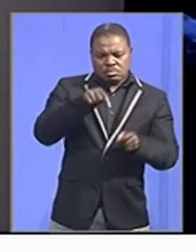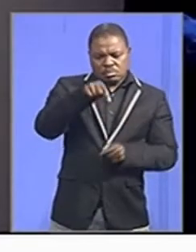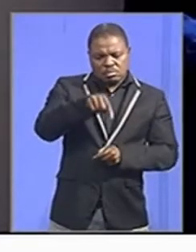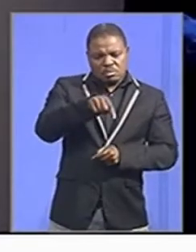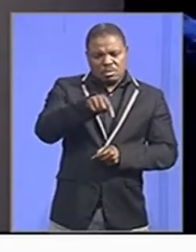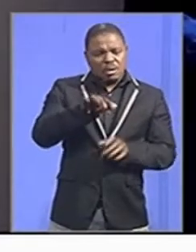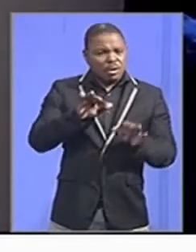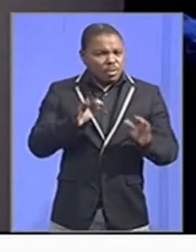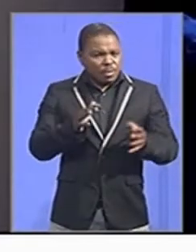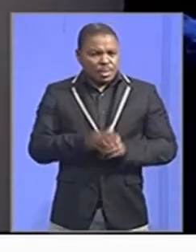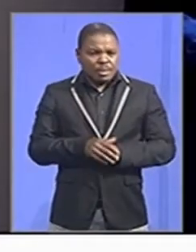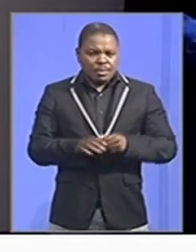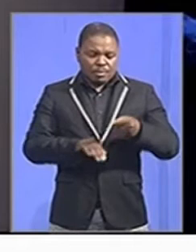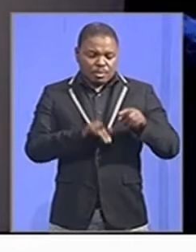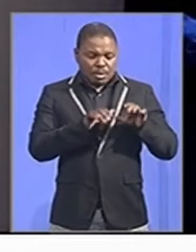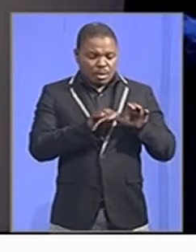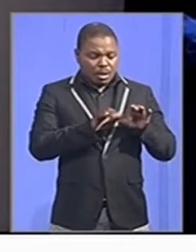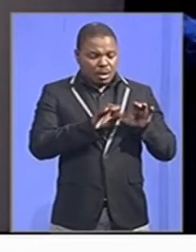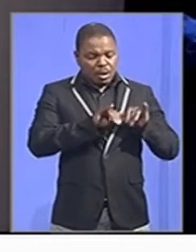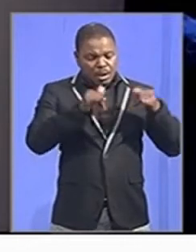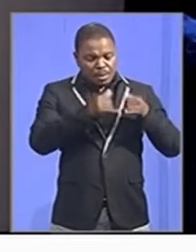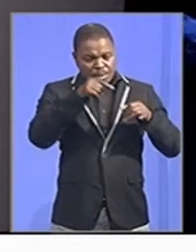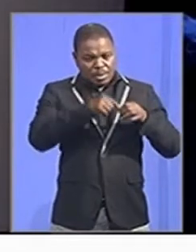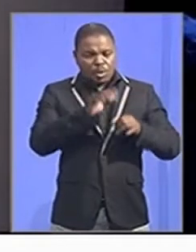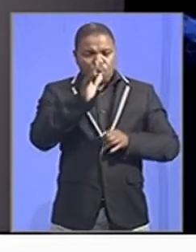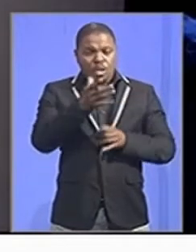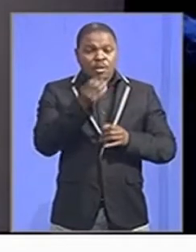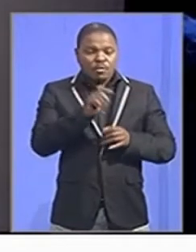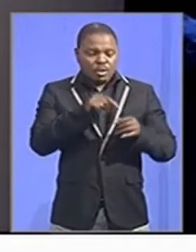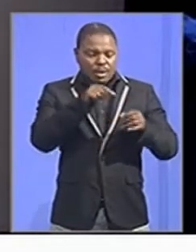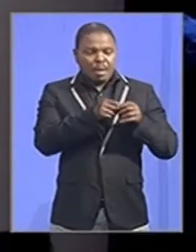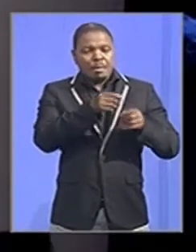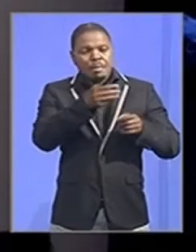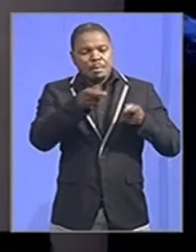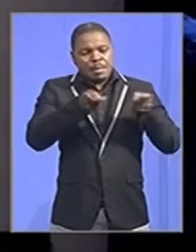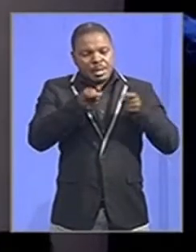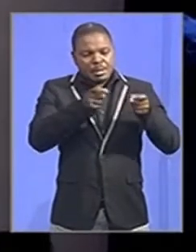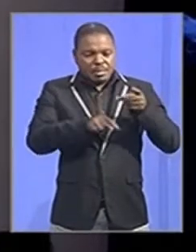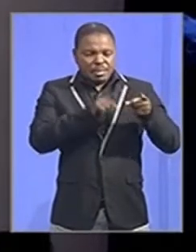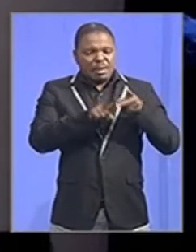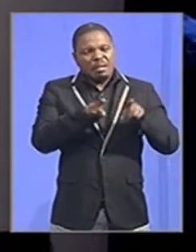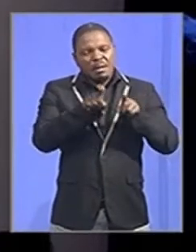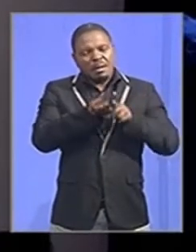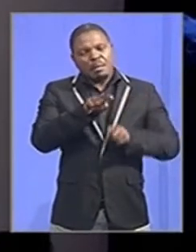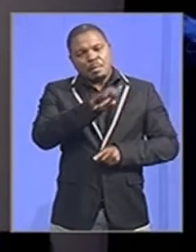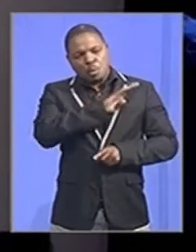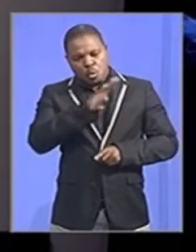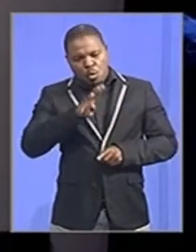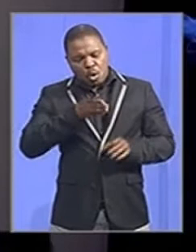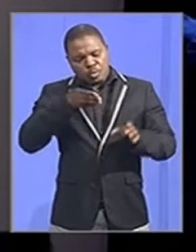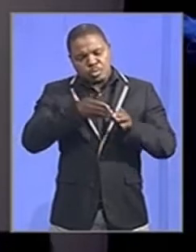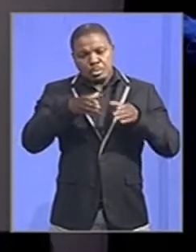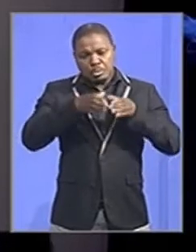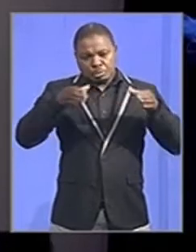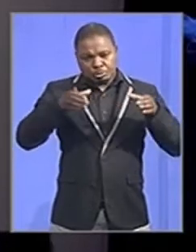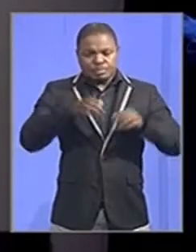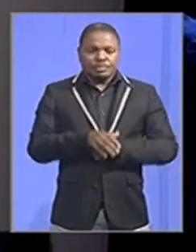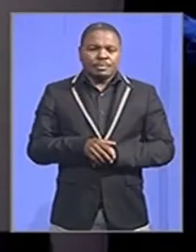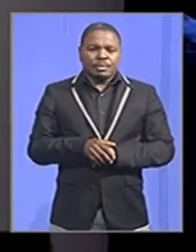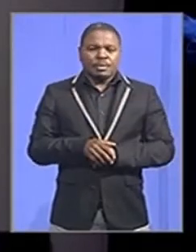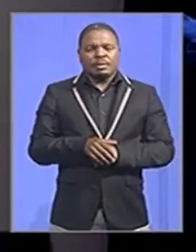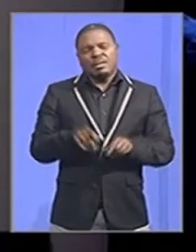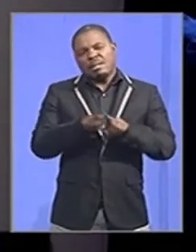platform, the consortium, will have the management thereof, will have like the board sort of like majority thereof, and will also